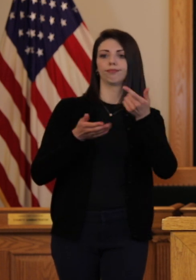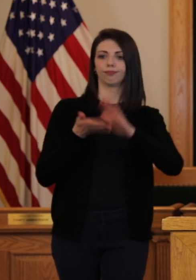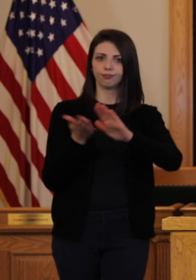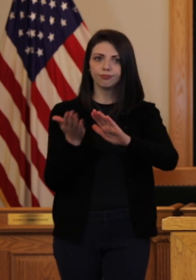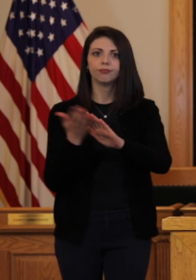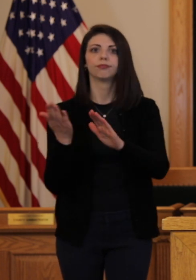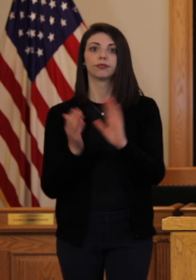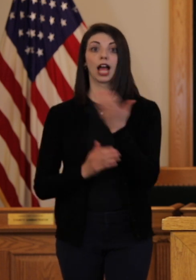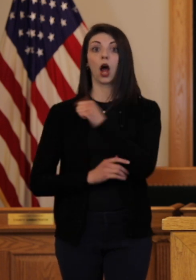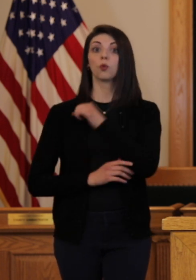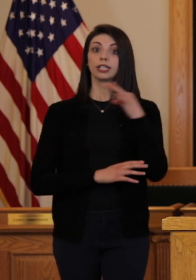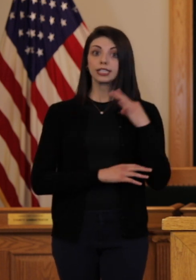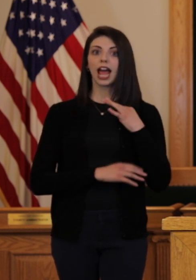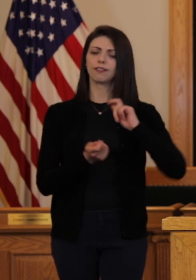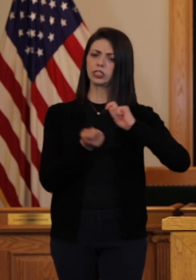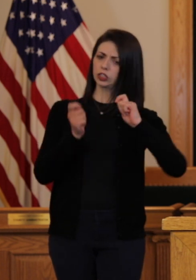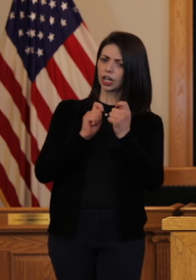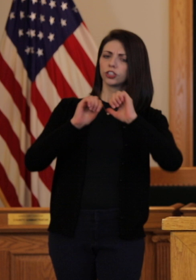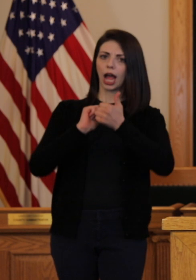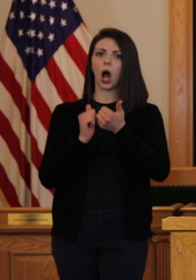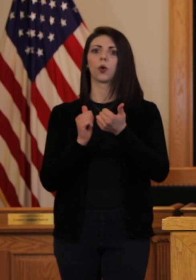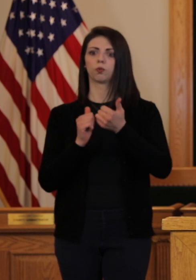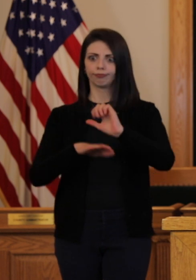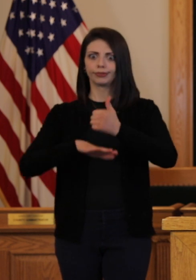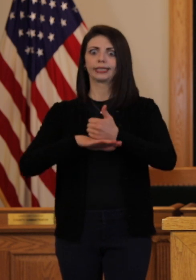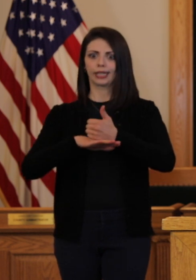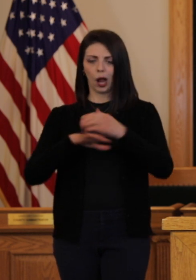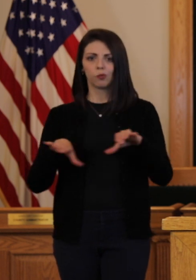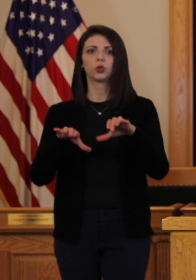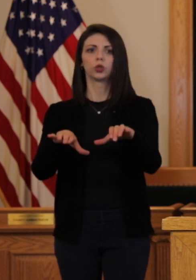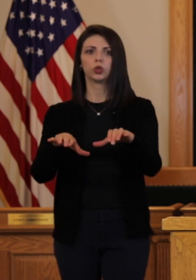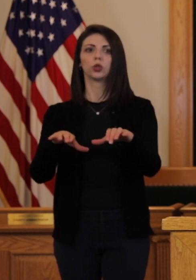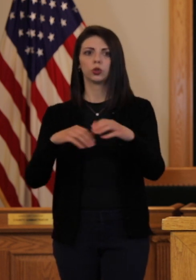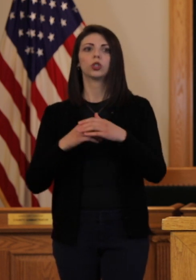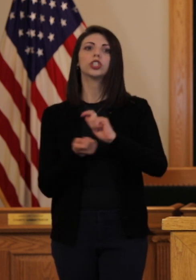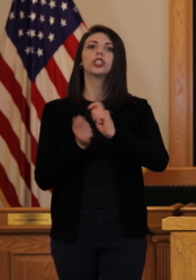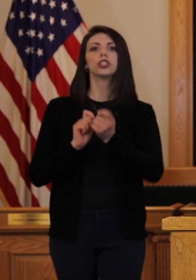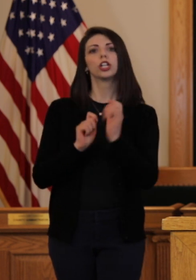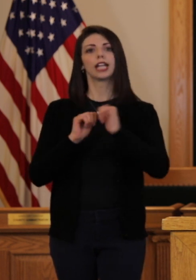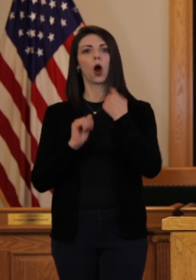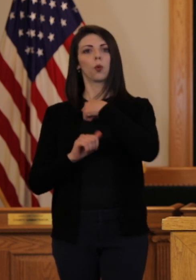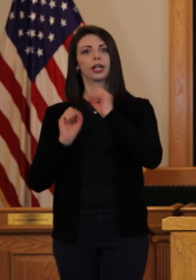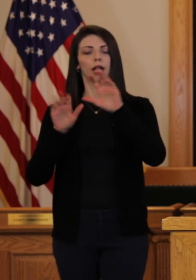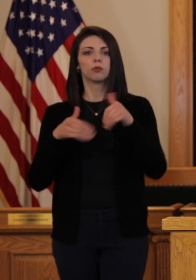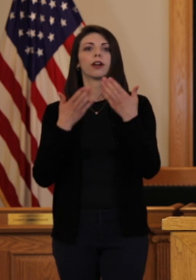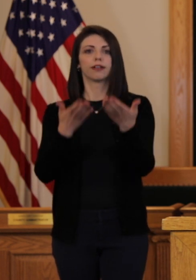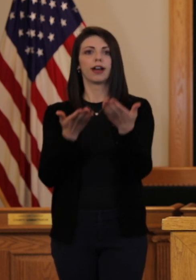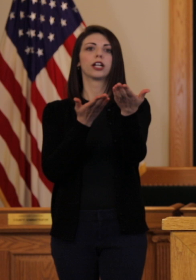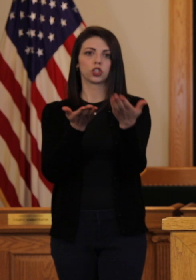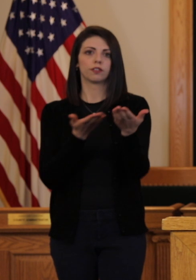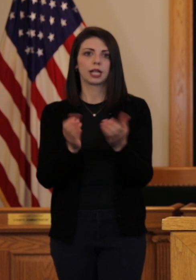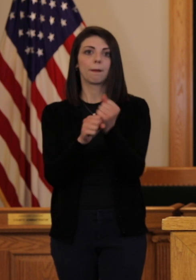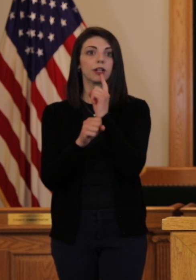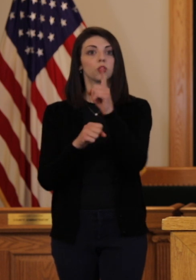Our staff has constructively changed the way we operate in several ways to optimize our performance and ensure that services are